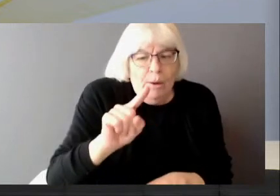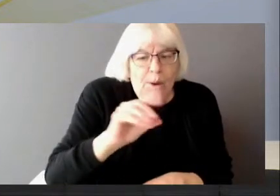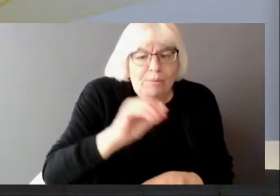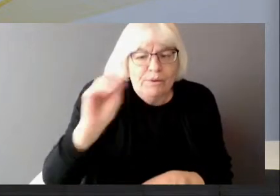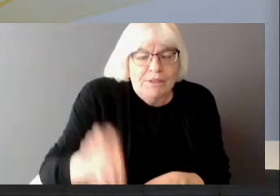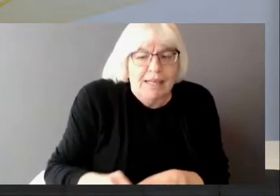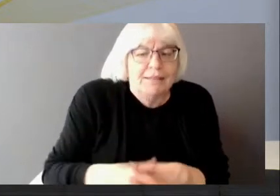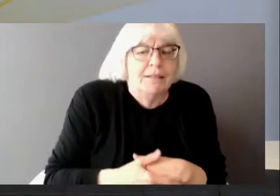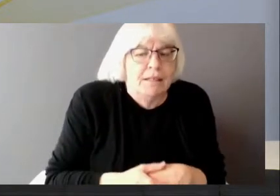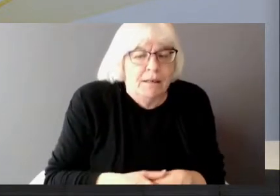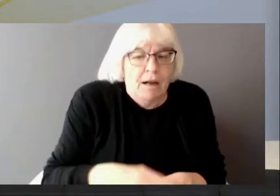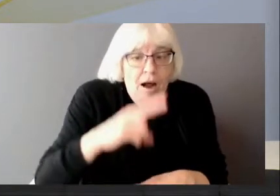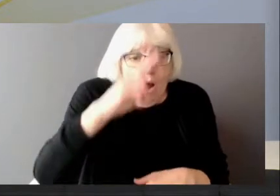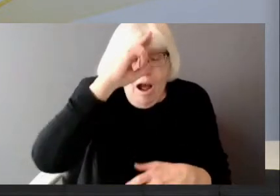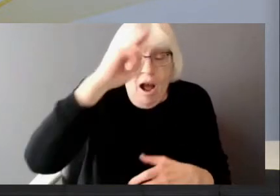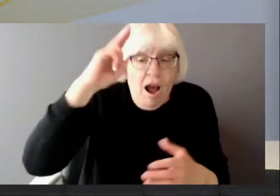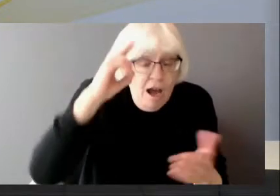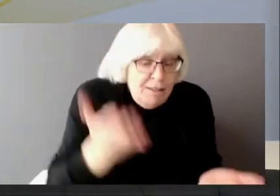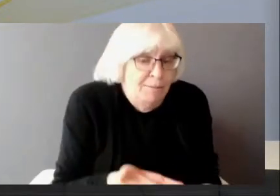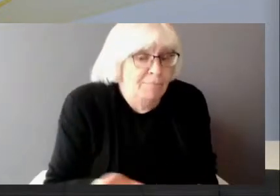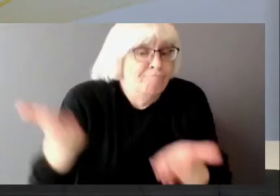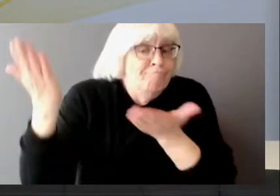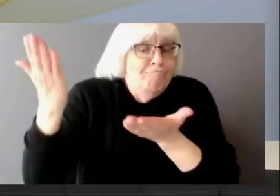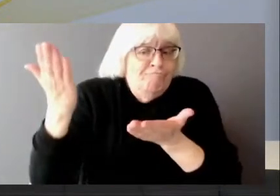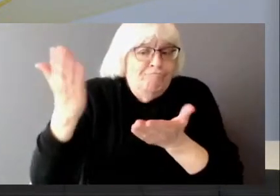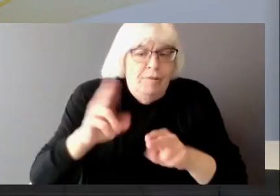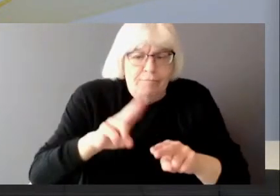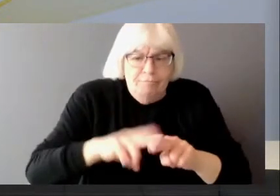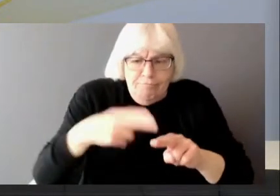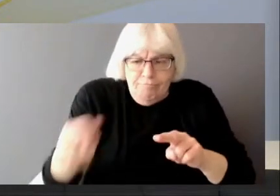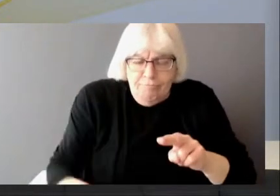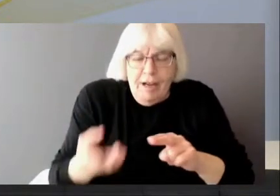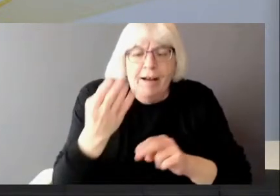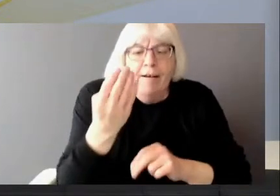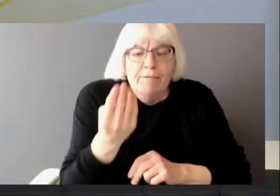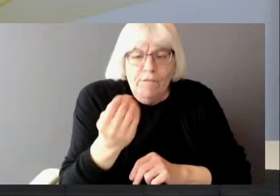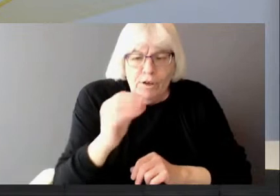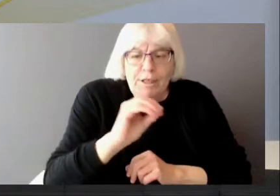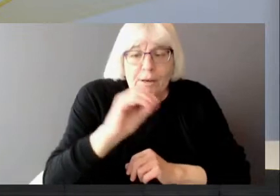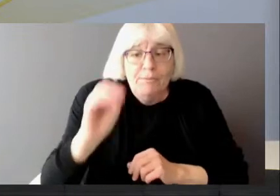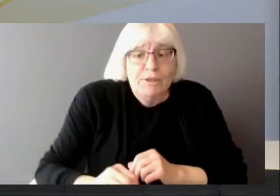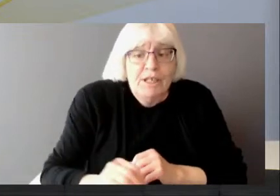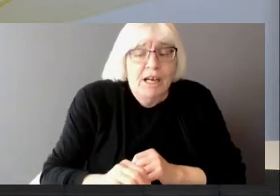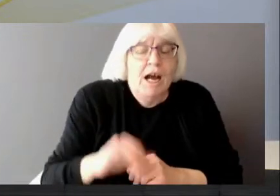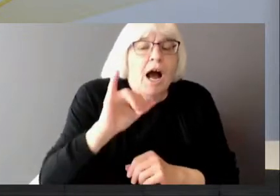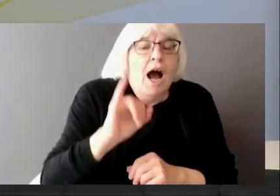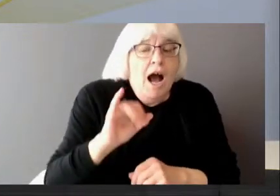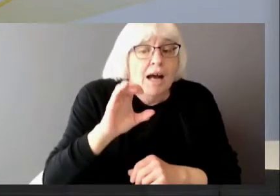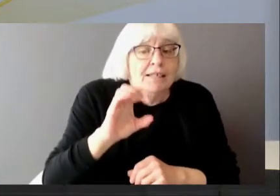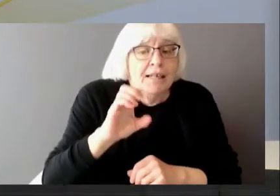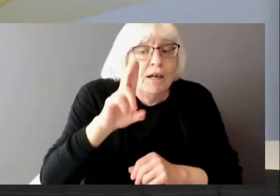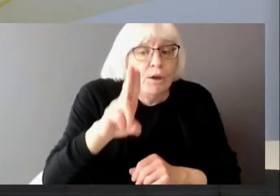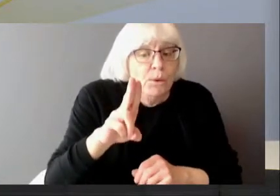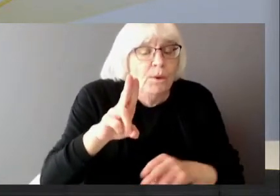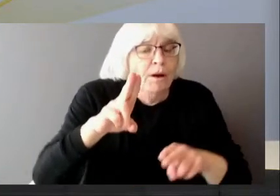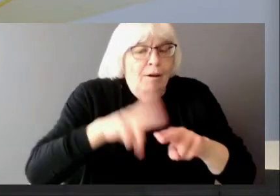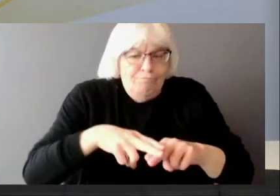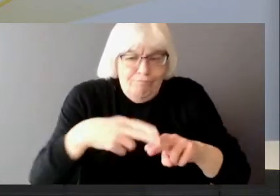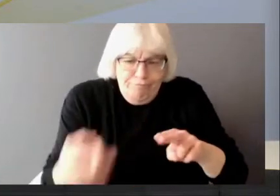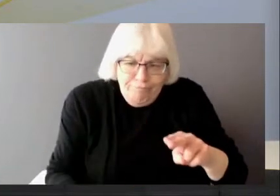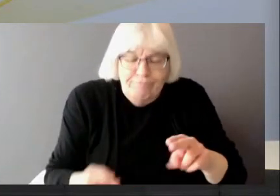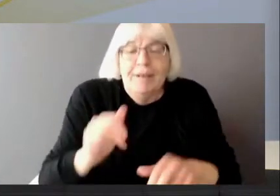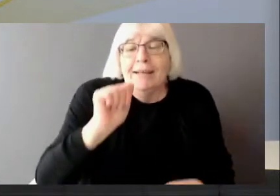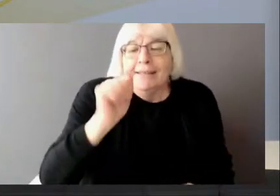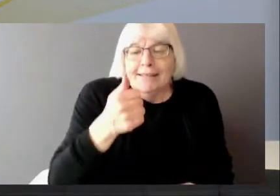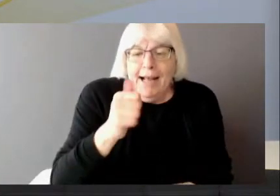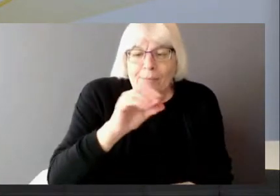in reducing the incidence of cases. But to note that the week of February 9th, the rolling average